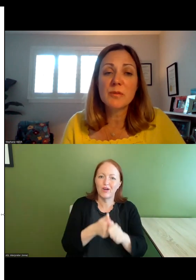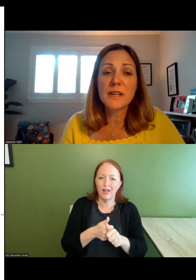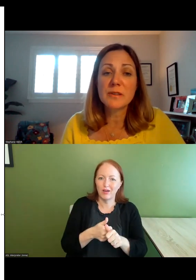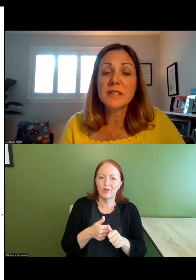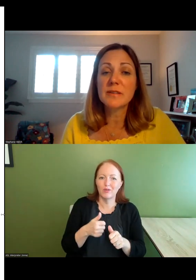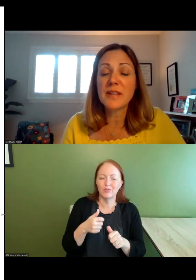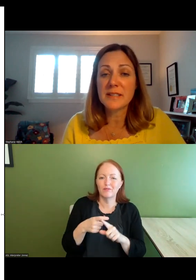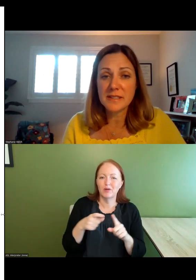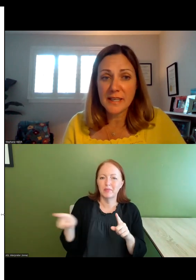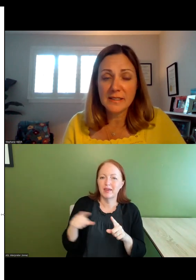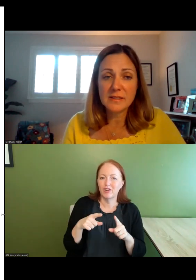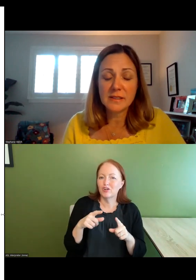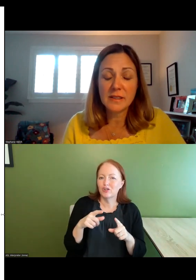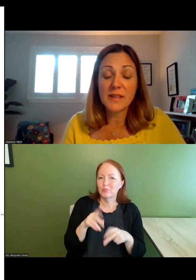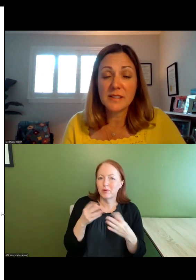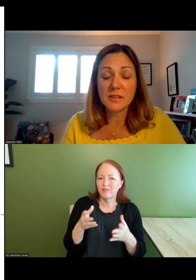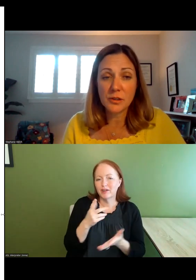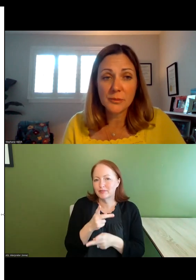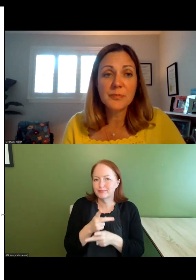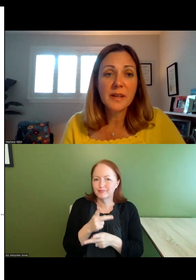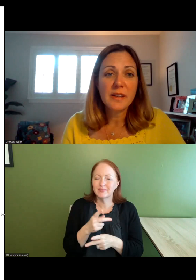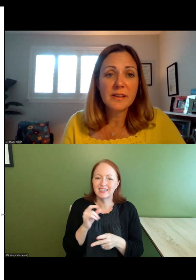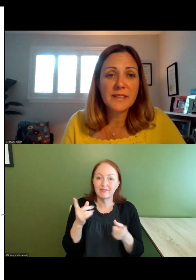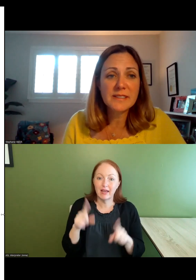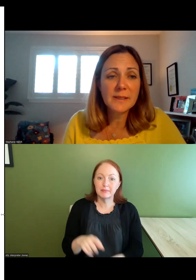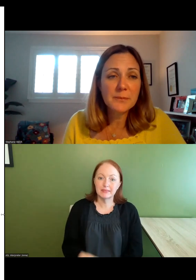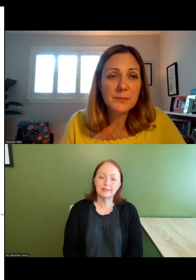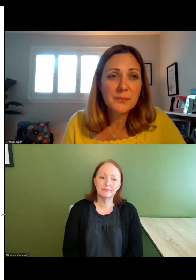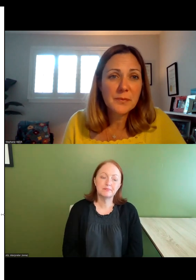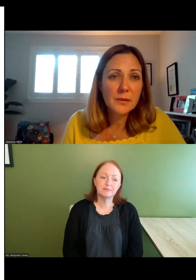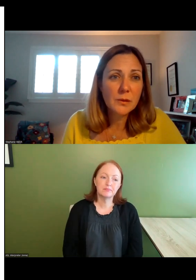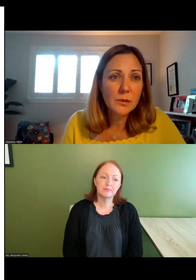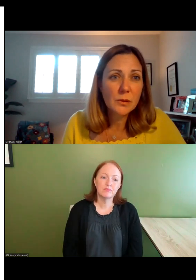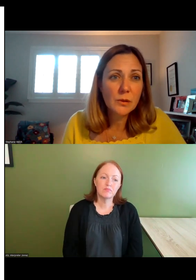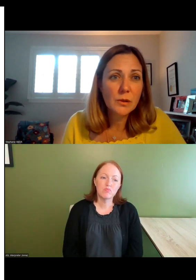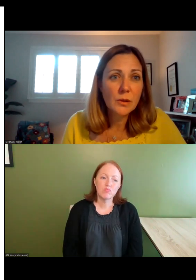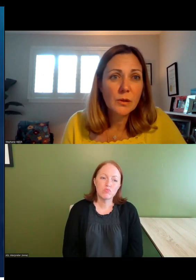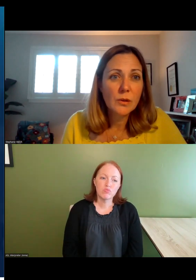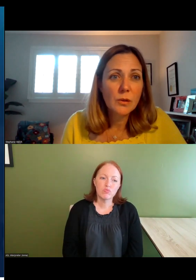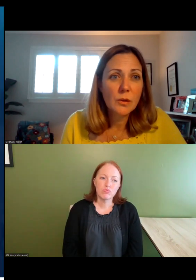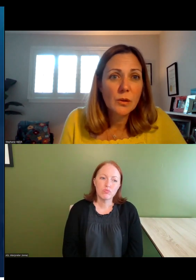by care providers if that is the case, if that does occur. Next slide.